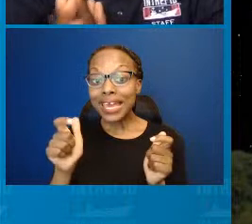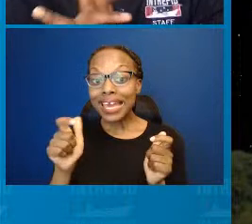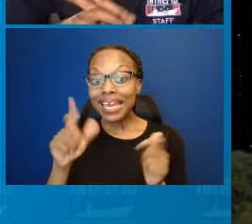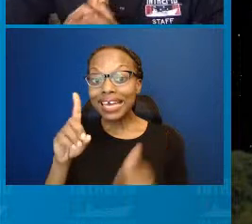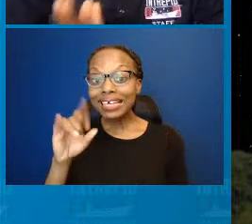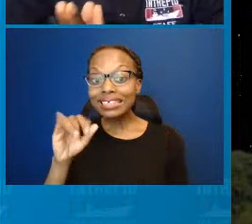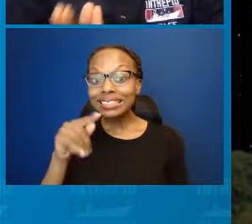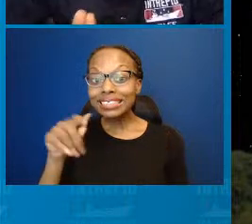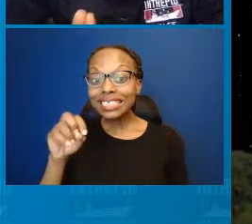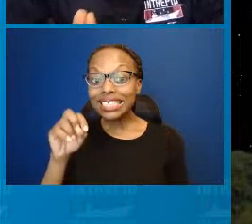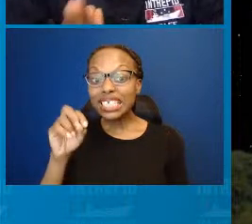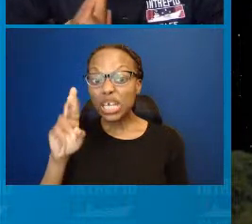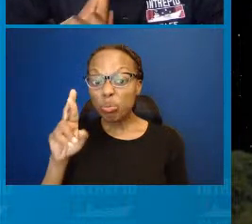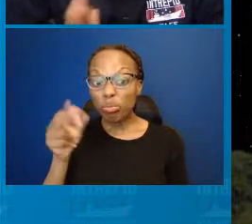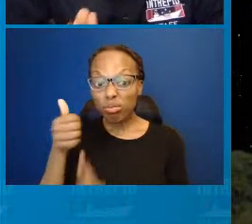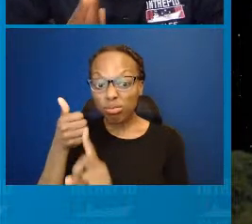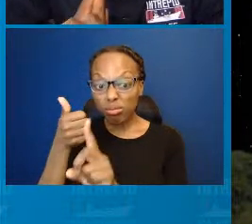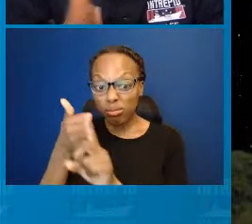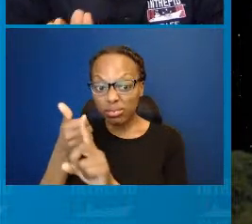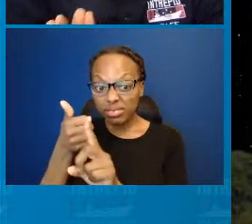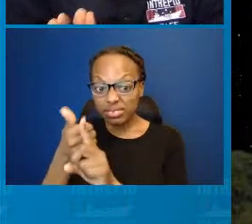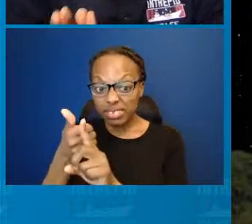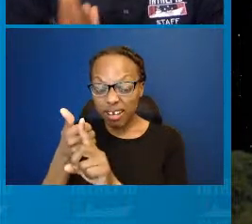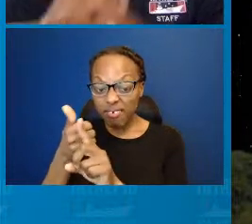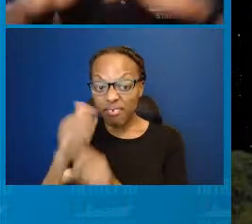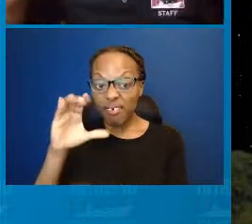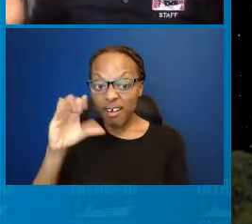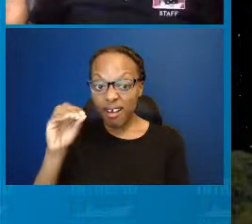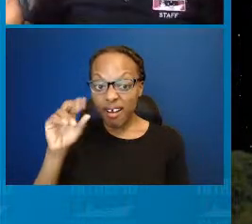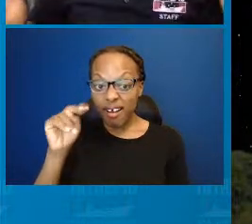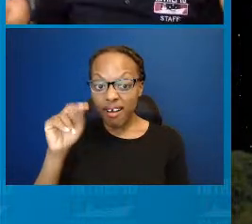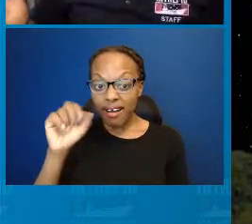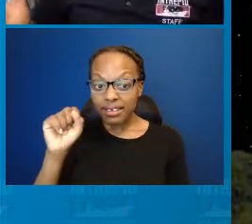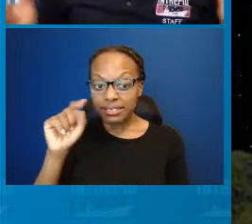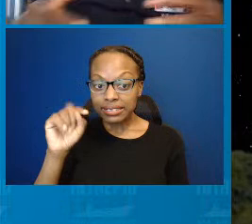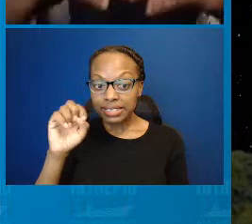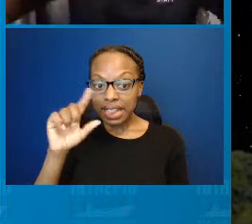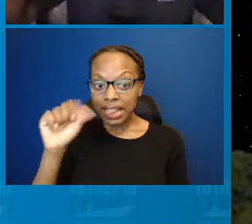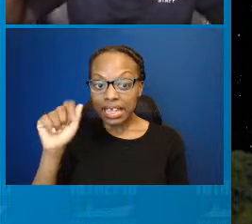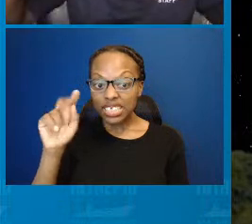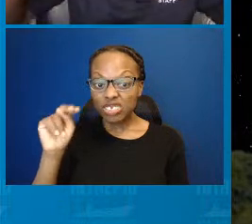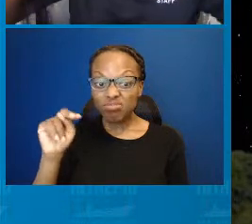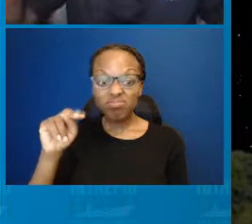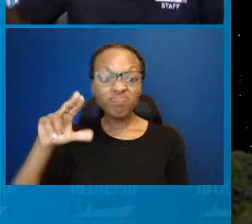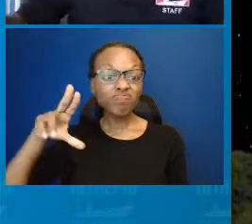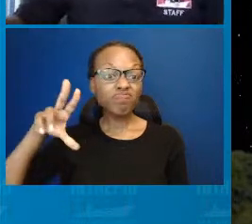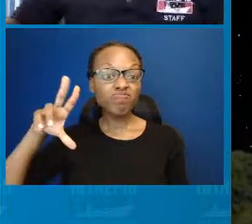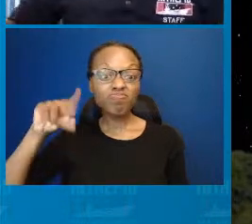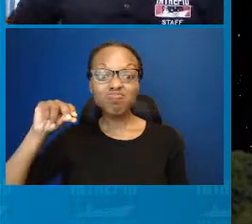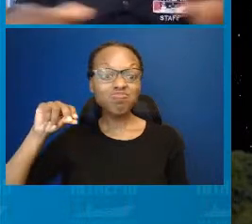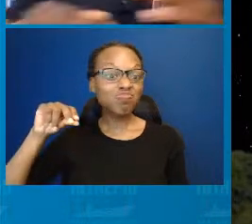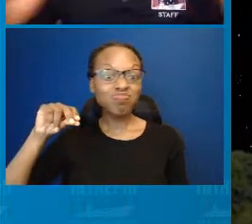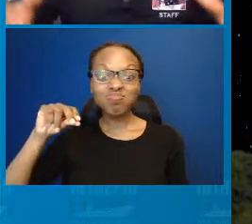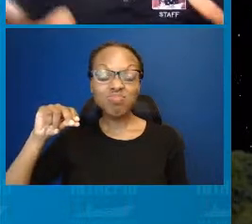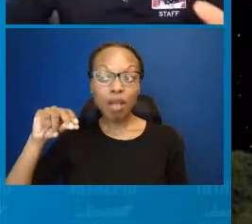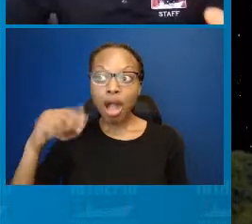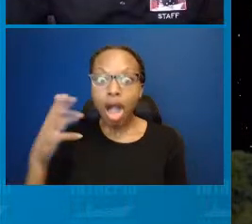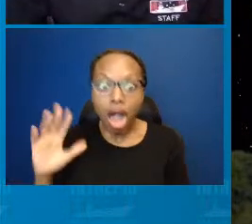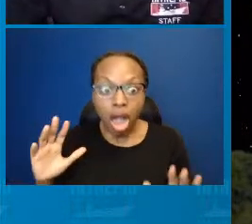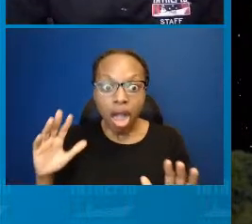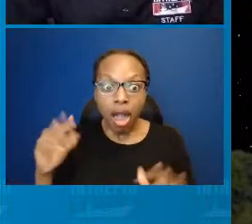is not actually a constellation. Now, why isn't it a constellation? Have we been lied to our whole lives?